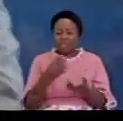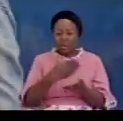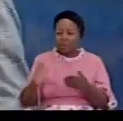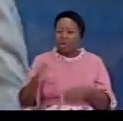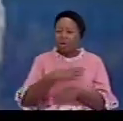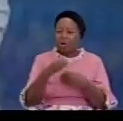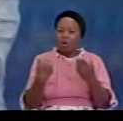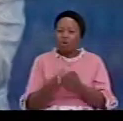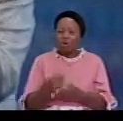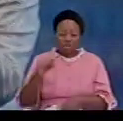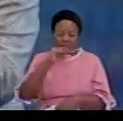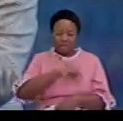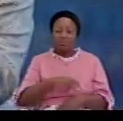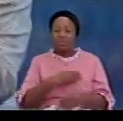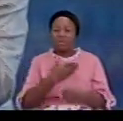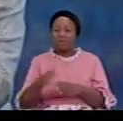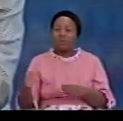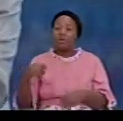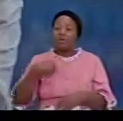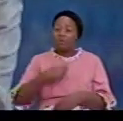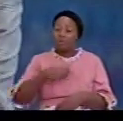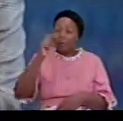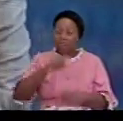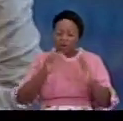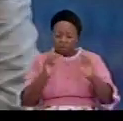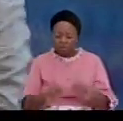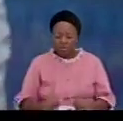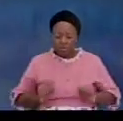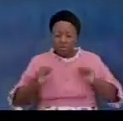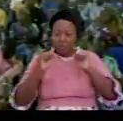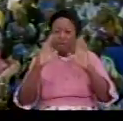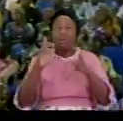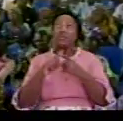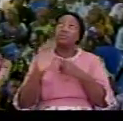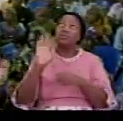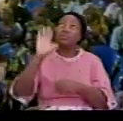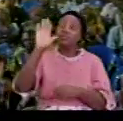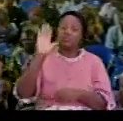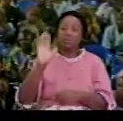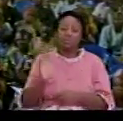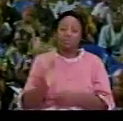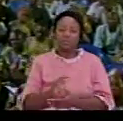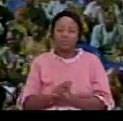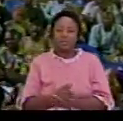guilt away. We must surrender unto Him.